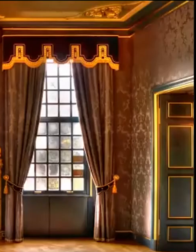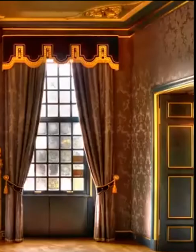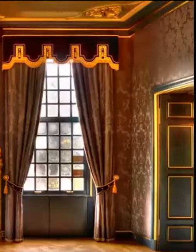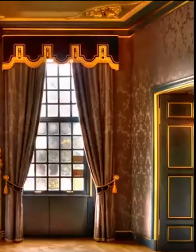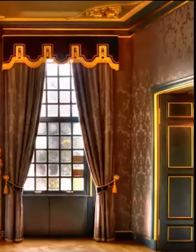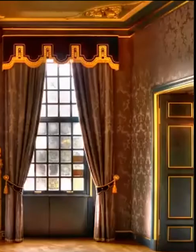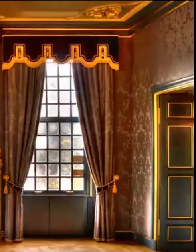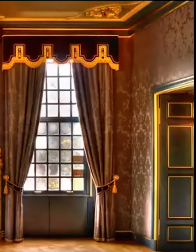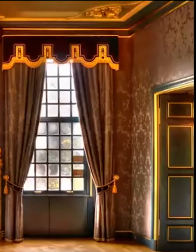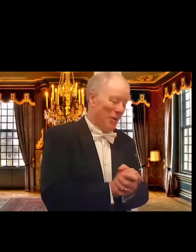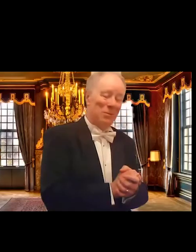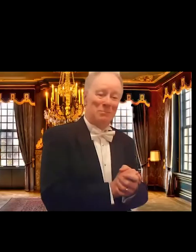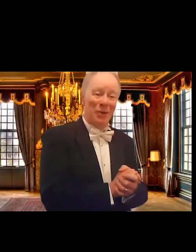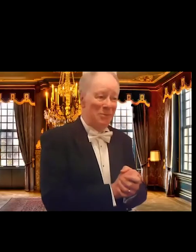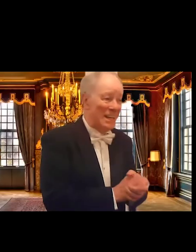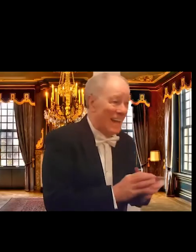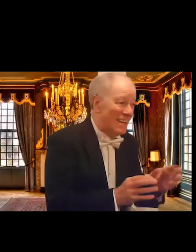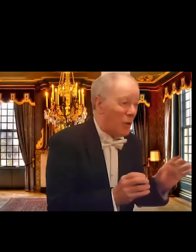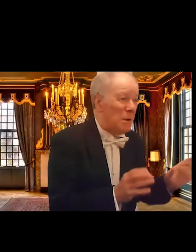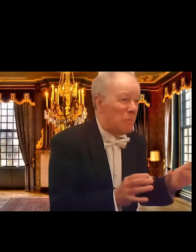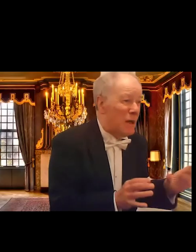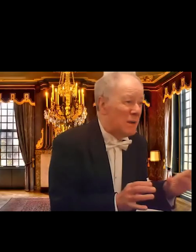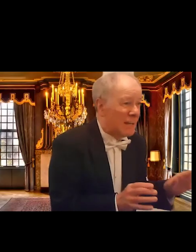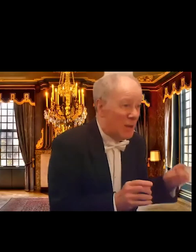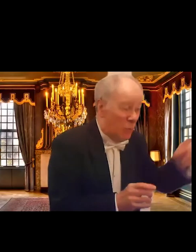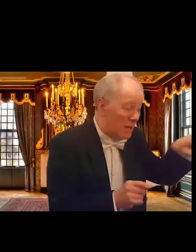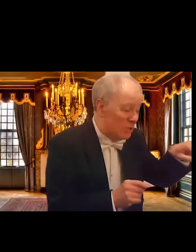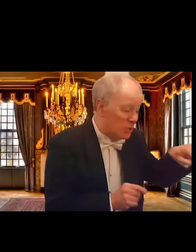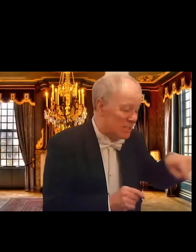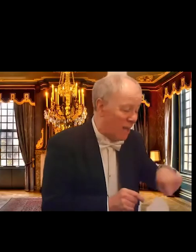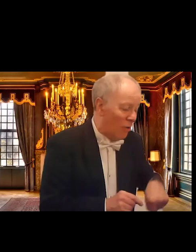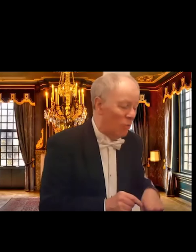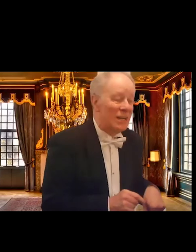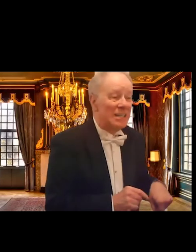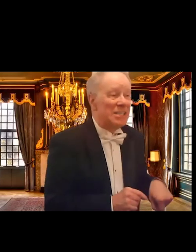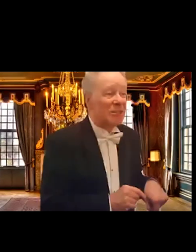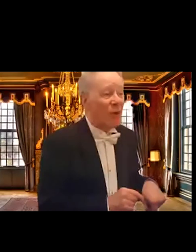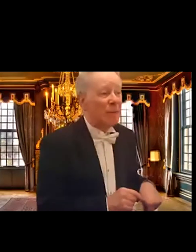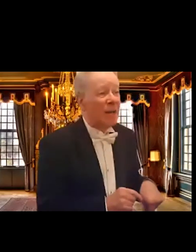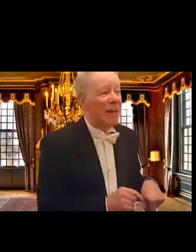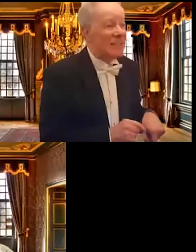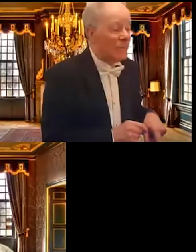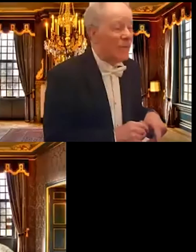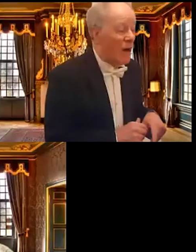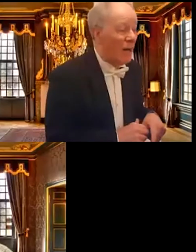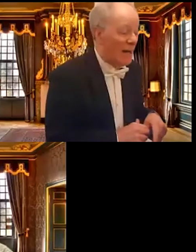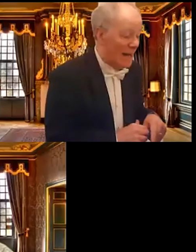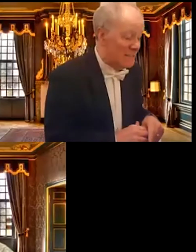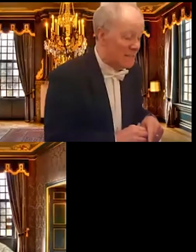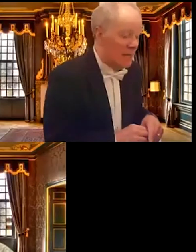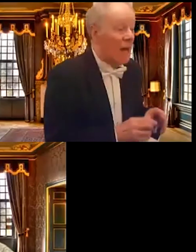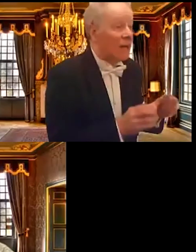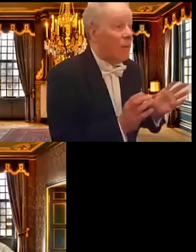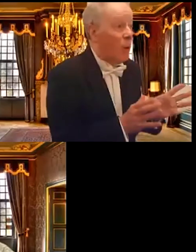Well done. Robert Browning, hey, Robert Browning, only just now described Eliza Flower